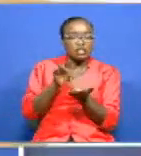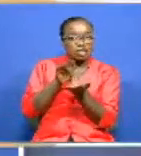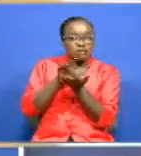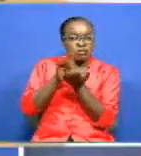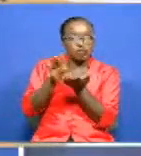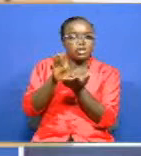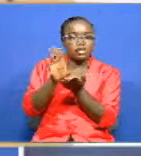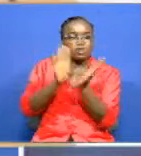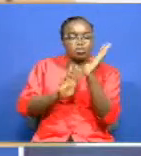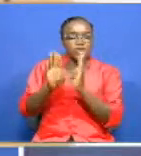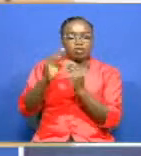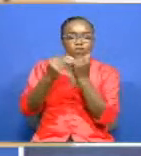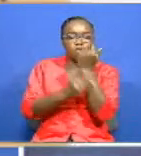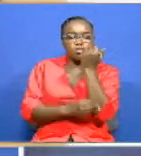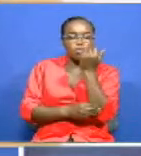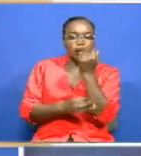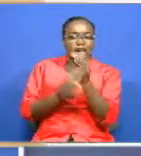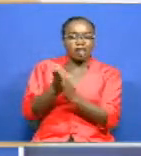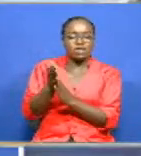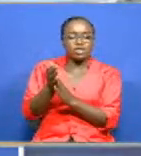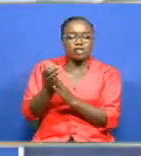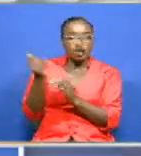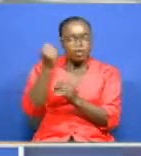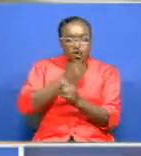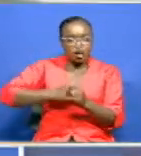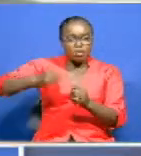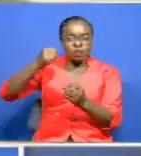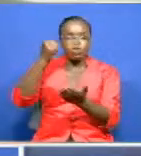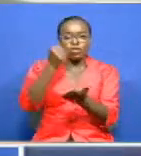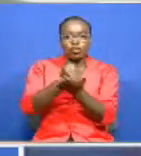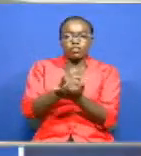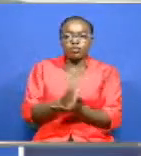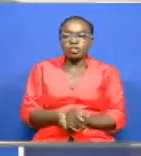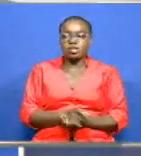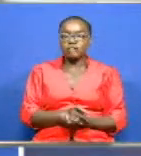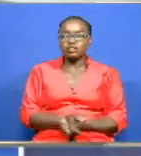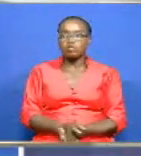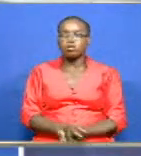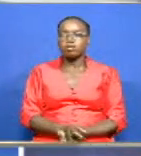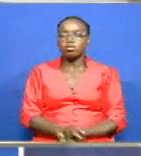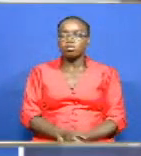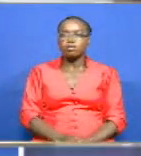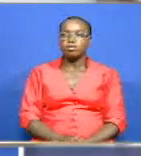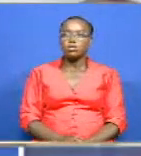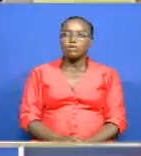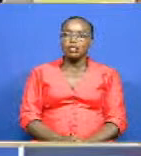gross misconduct and abuse of office. For Channel One News, I'm Gladys Mungai.